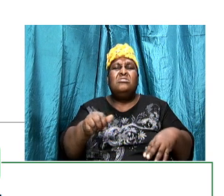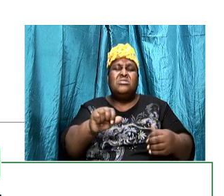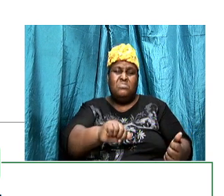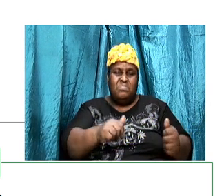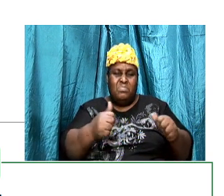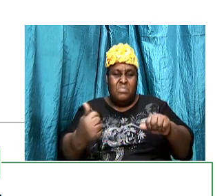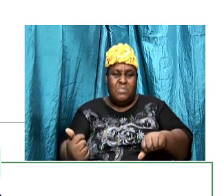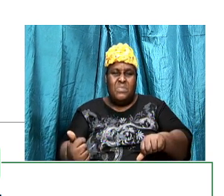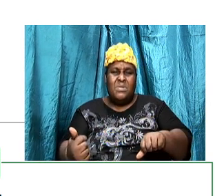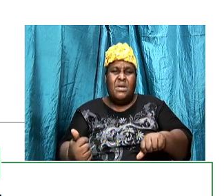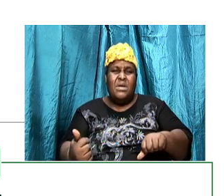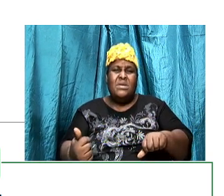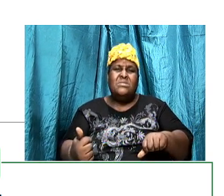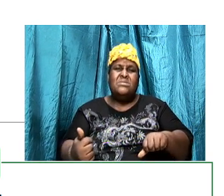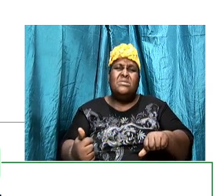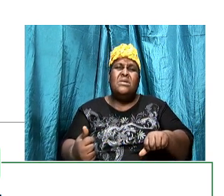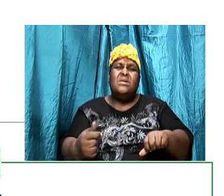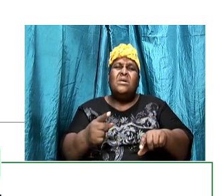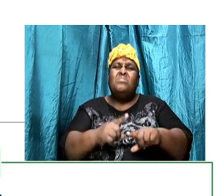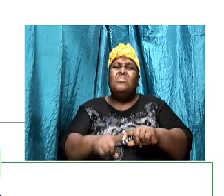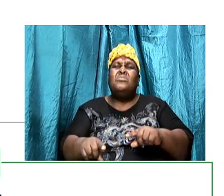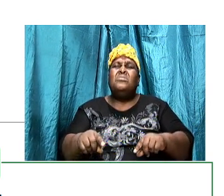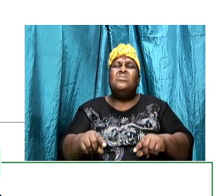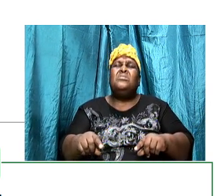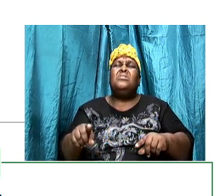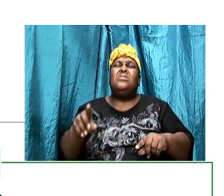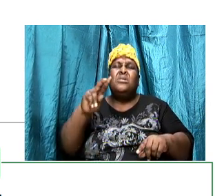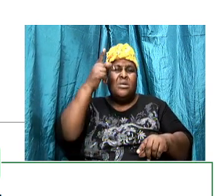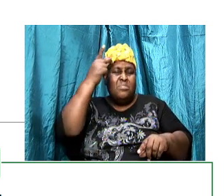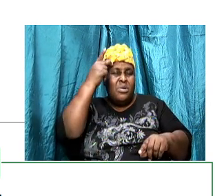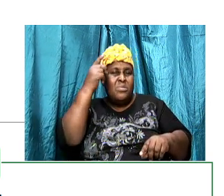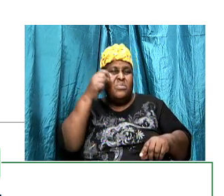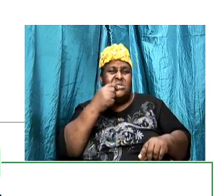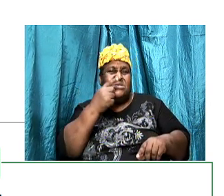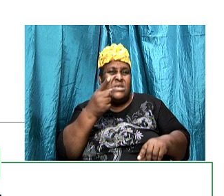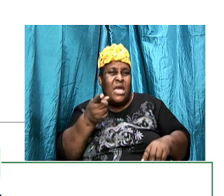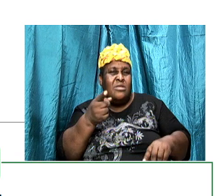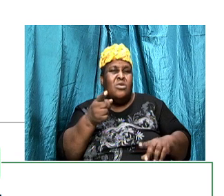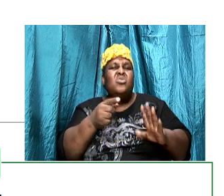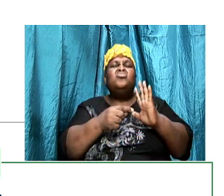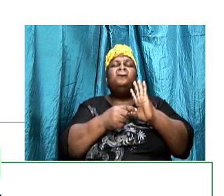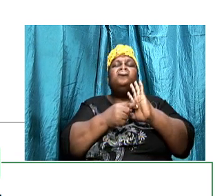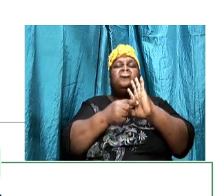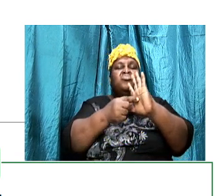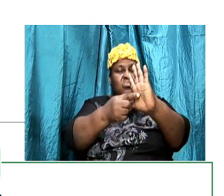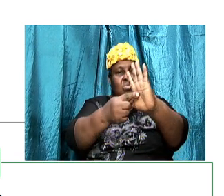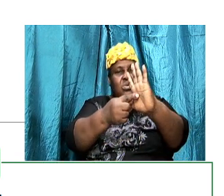was not important. But that's not what he was saying. Paul was just showing that